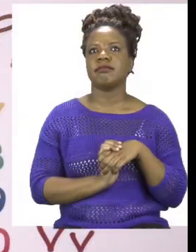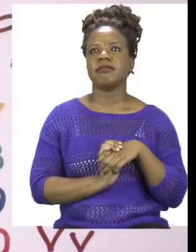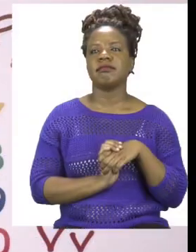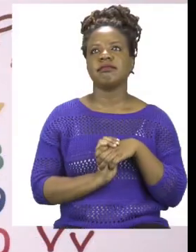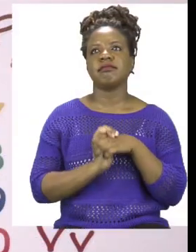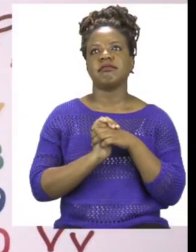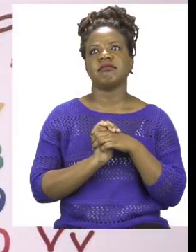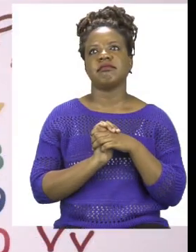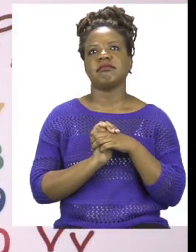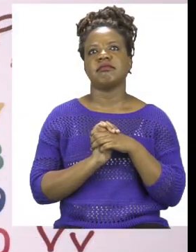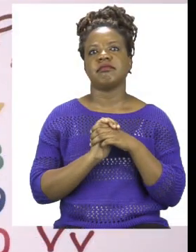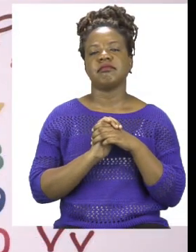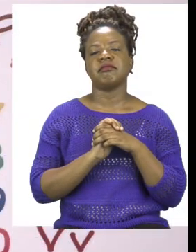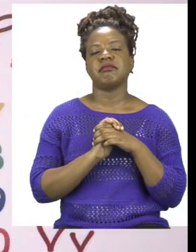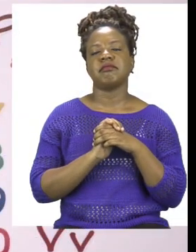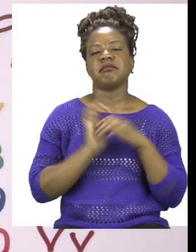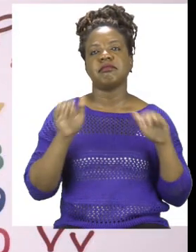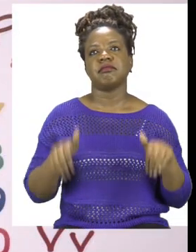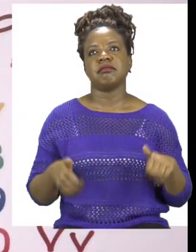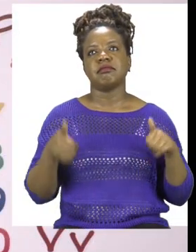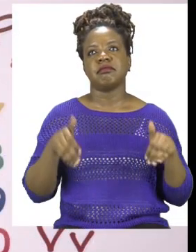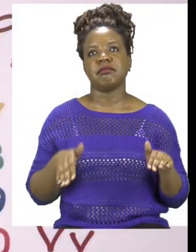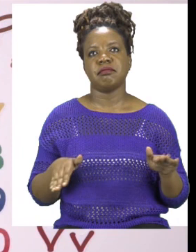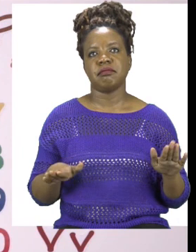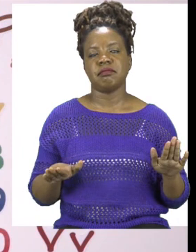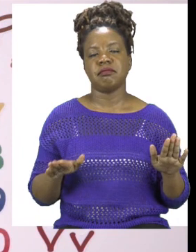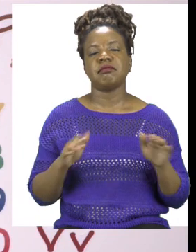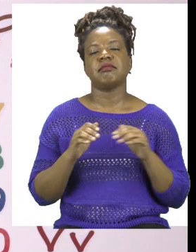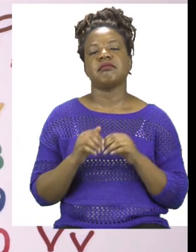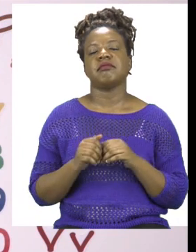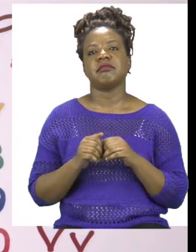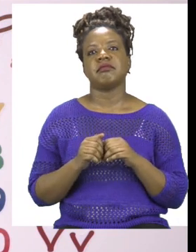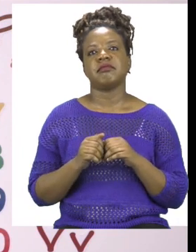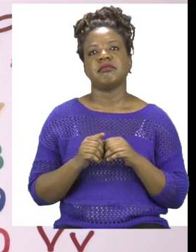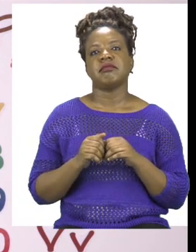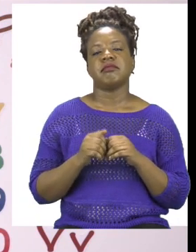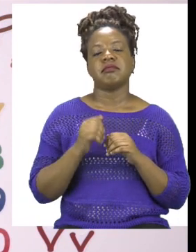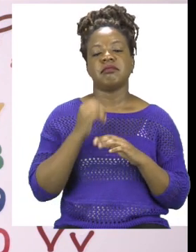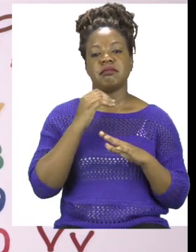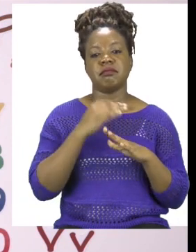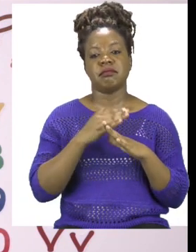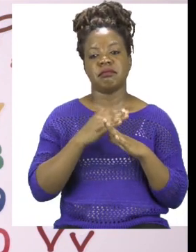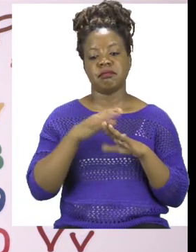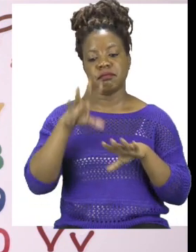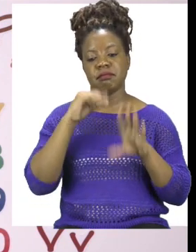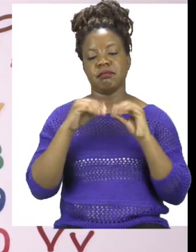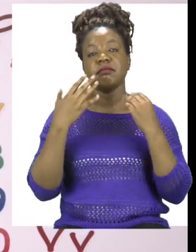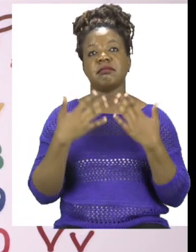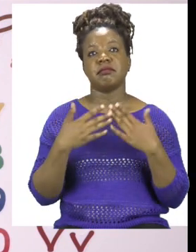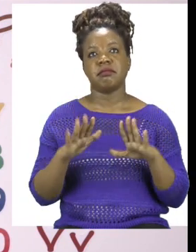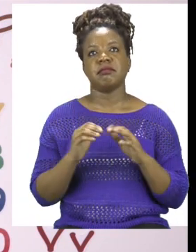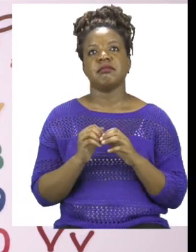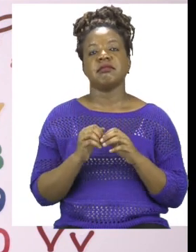Boys and girls, we have now come to the end of our lesson and I hope you had fun. Remember, if you're not sure what to do or something is